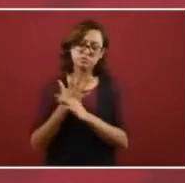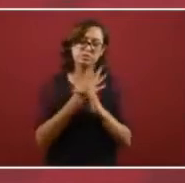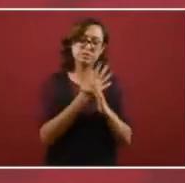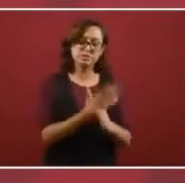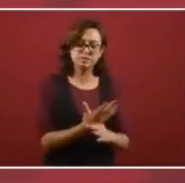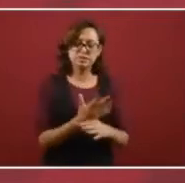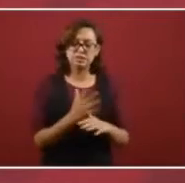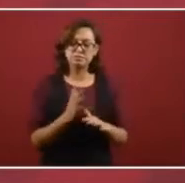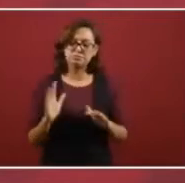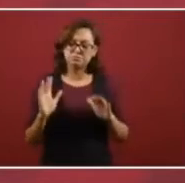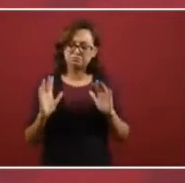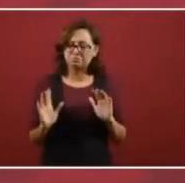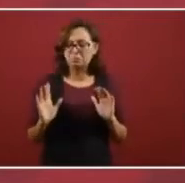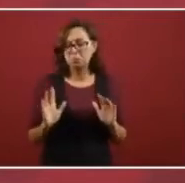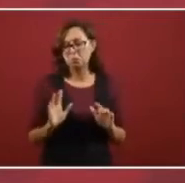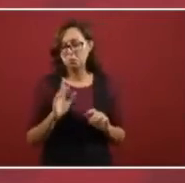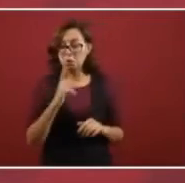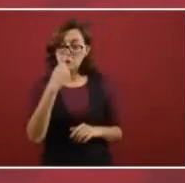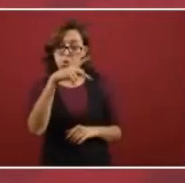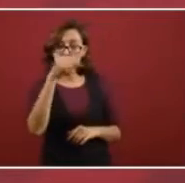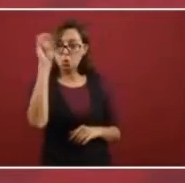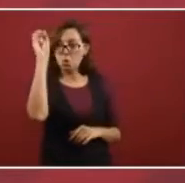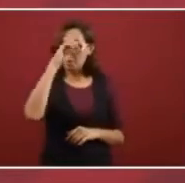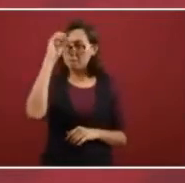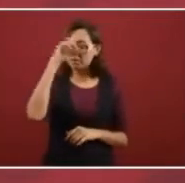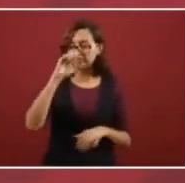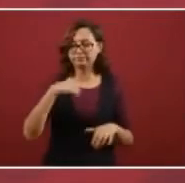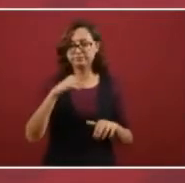in my respect, of course,